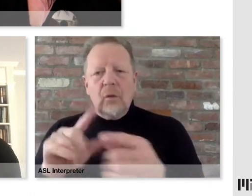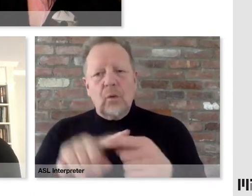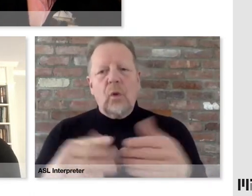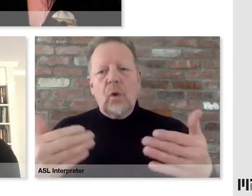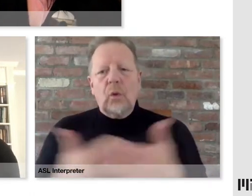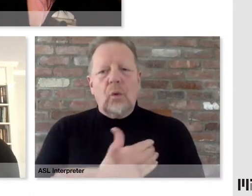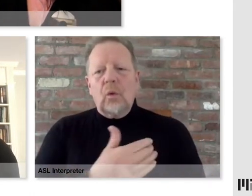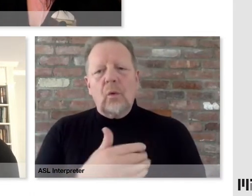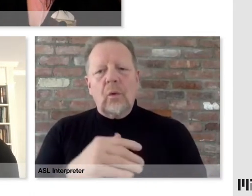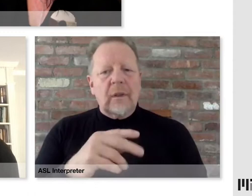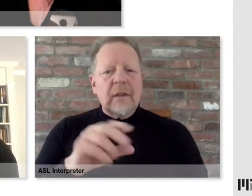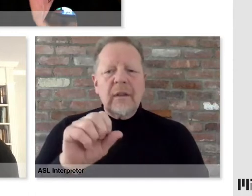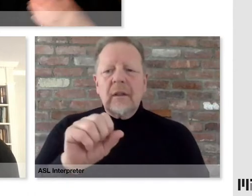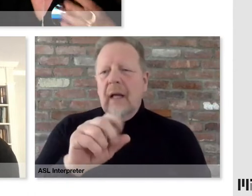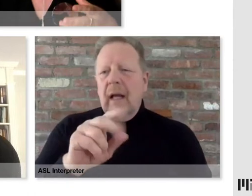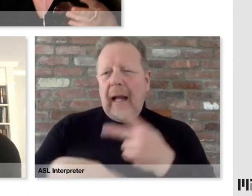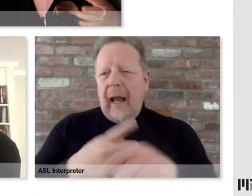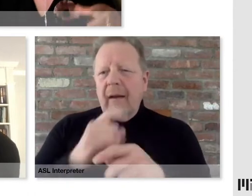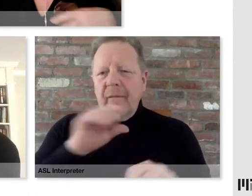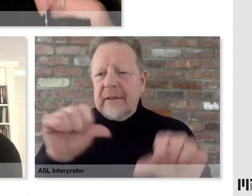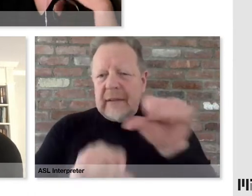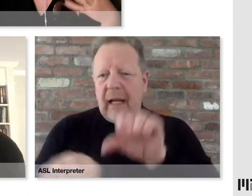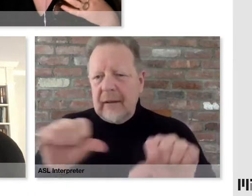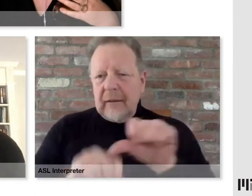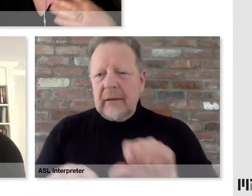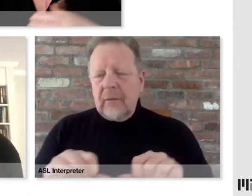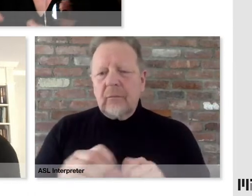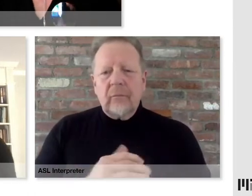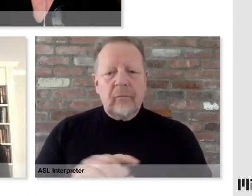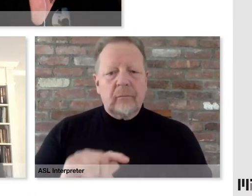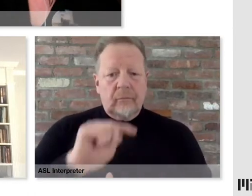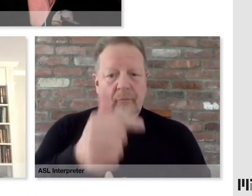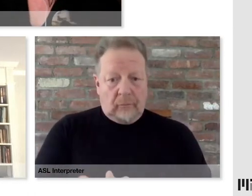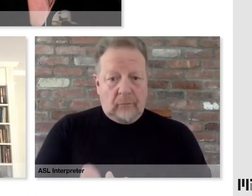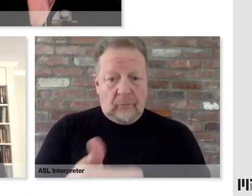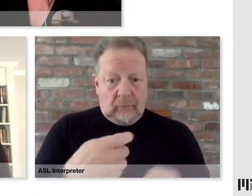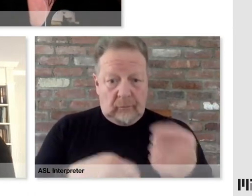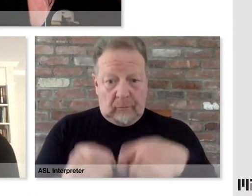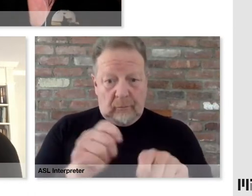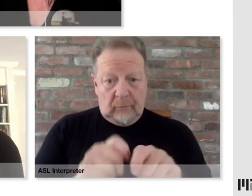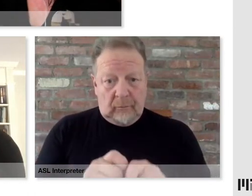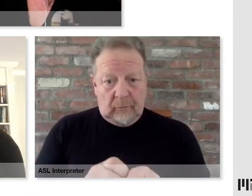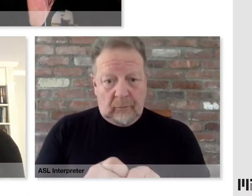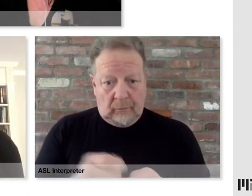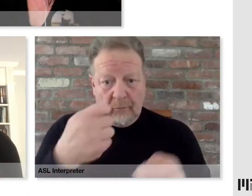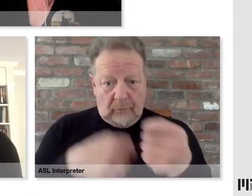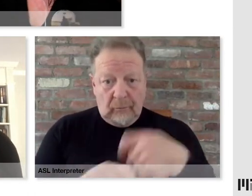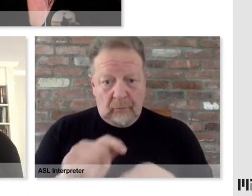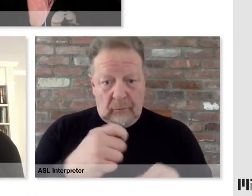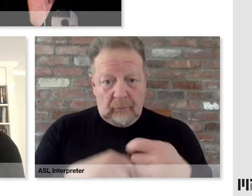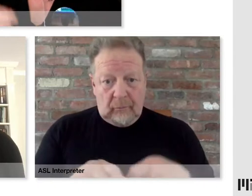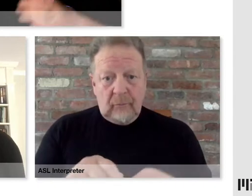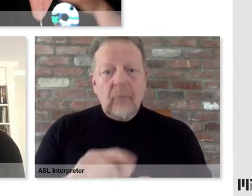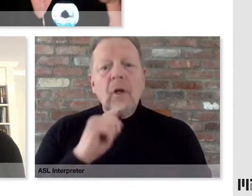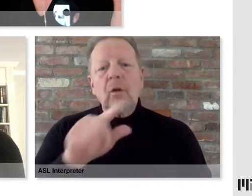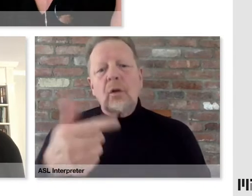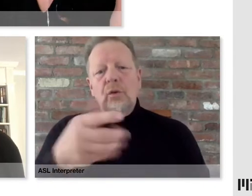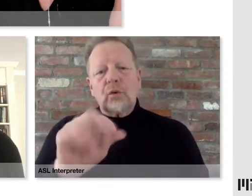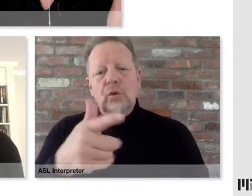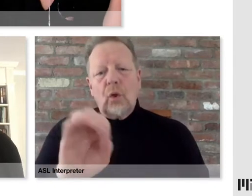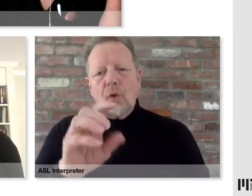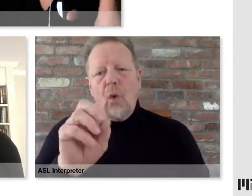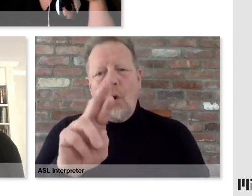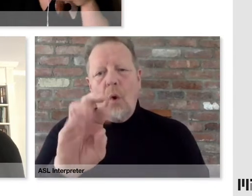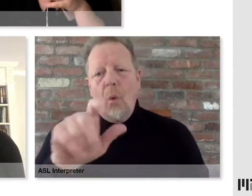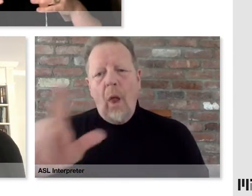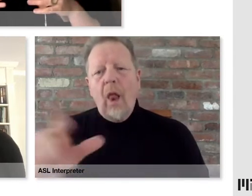of sciences, right? Because newspeak is this like the 1984 reference to George Orwell, where they're creating